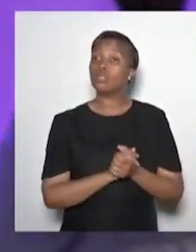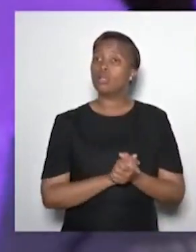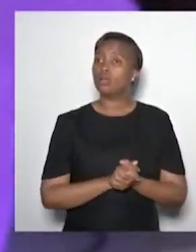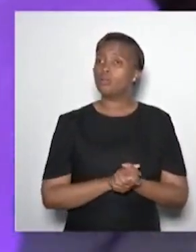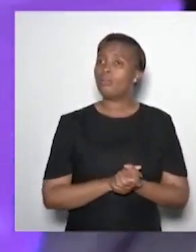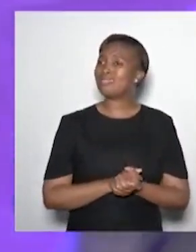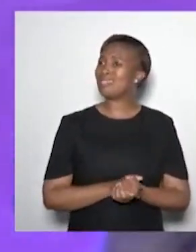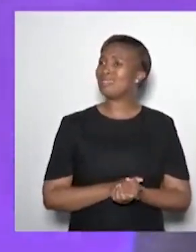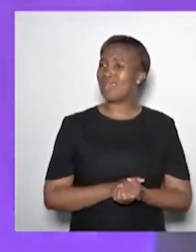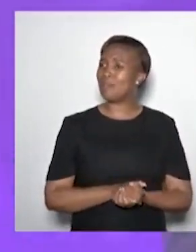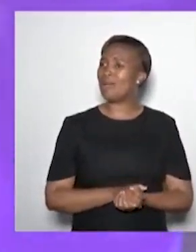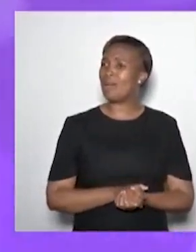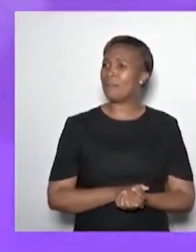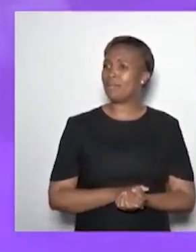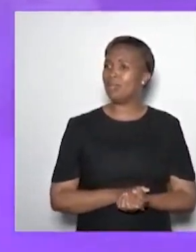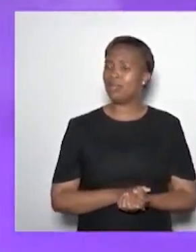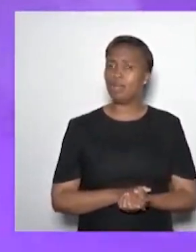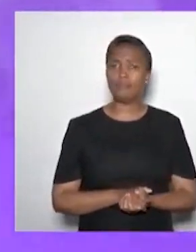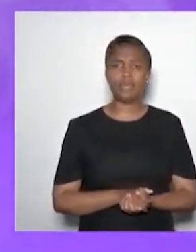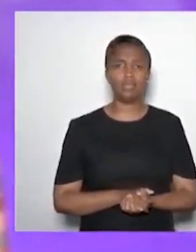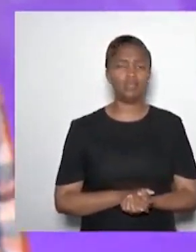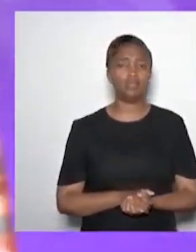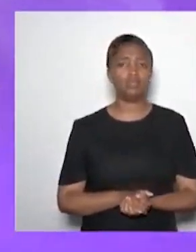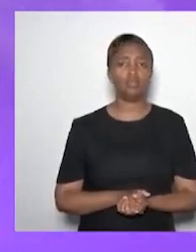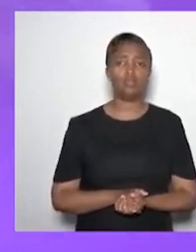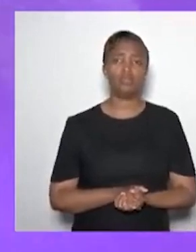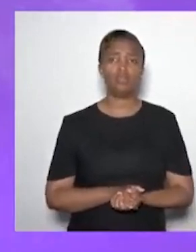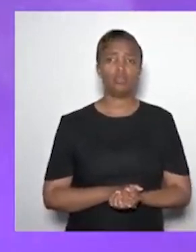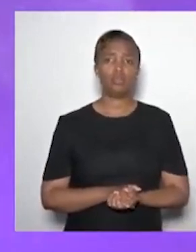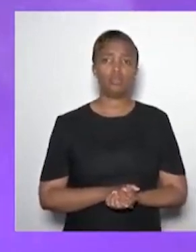the... Can you remove the pulpit, please? Yeah.